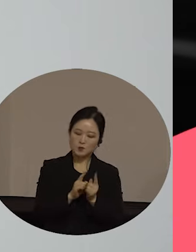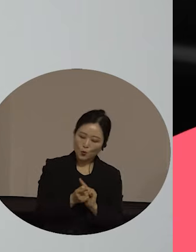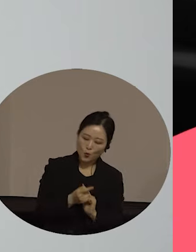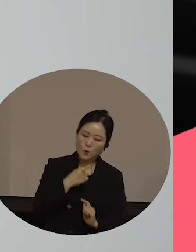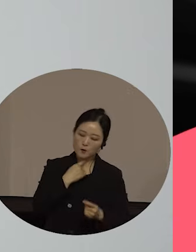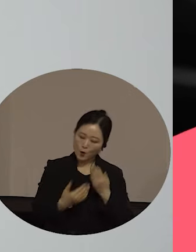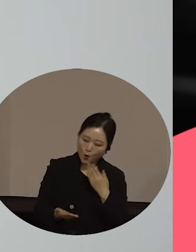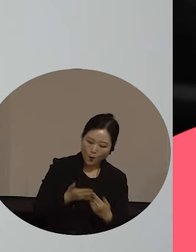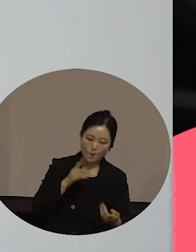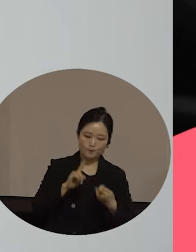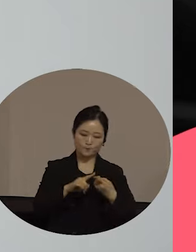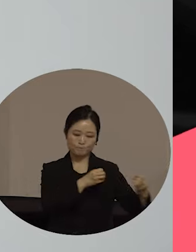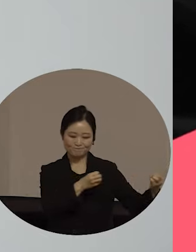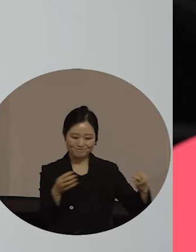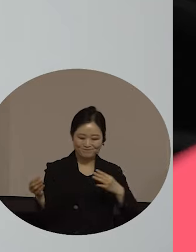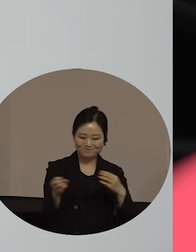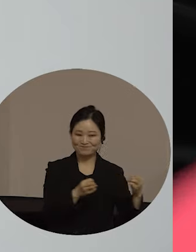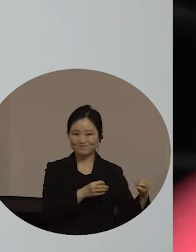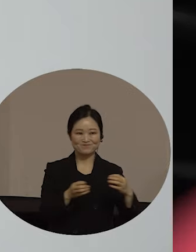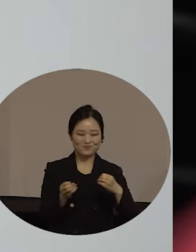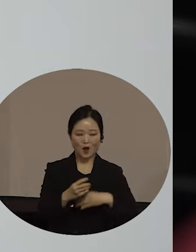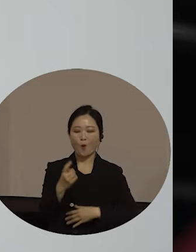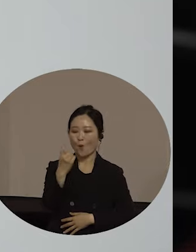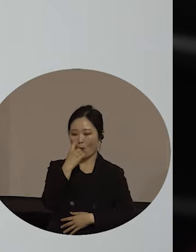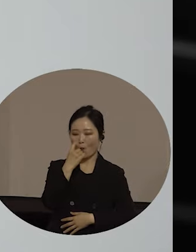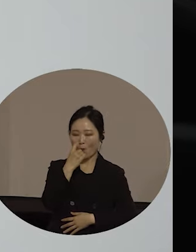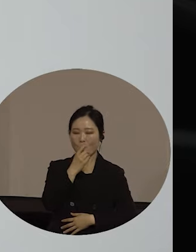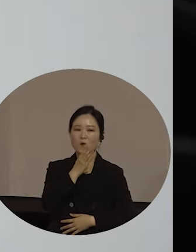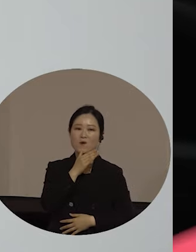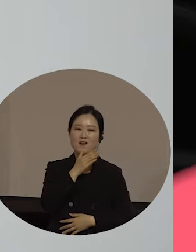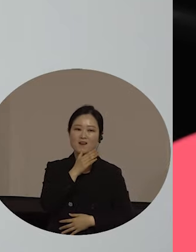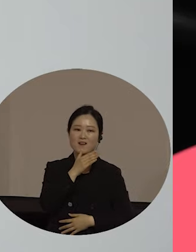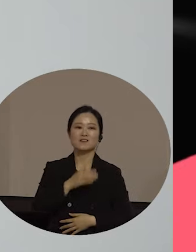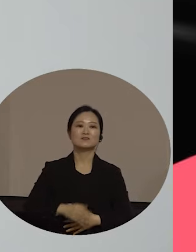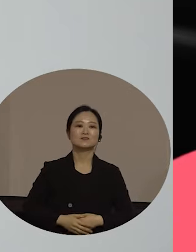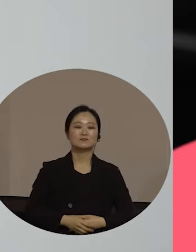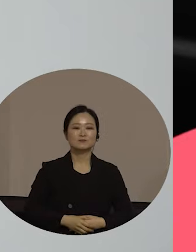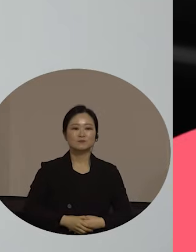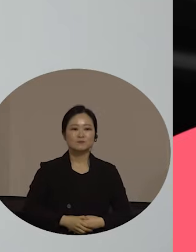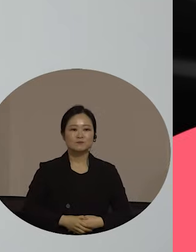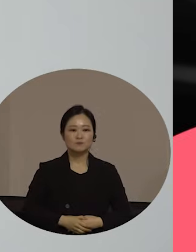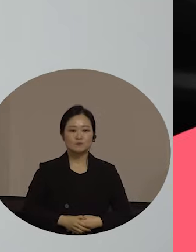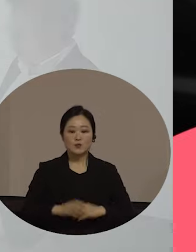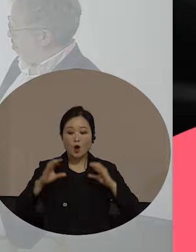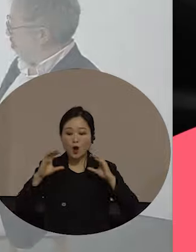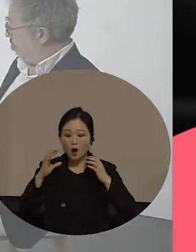give the some lessons to the youth there.